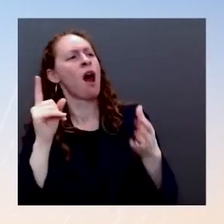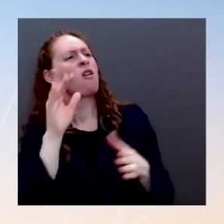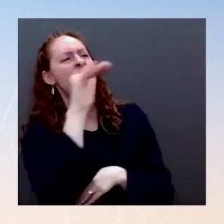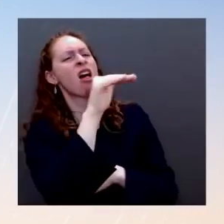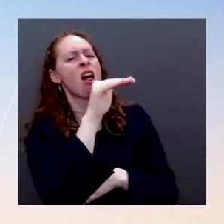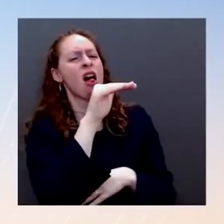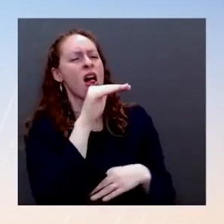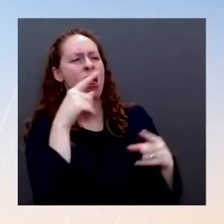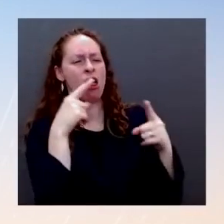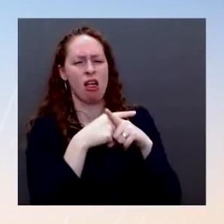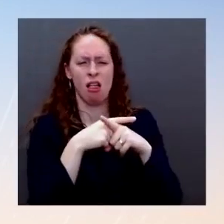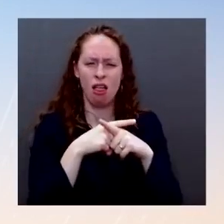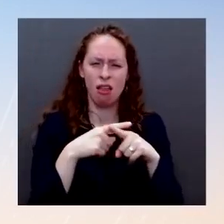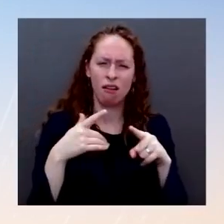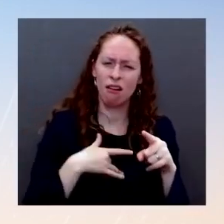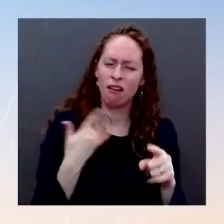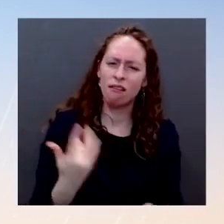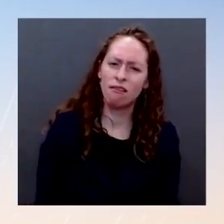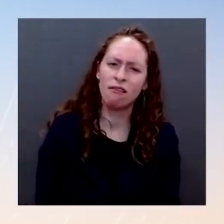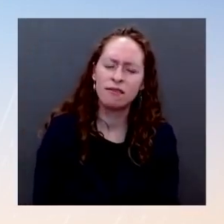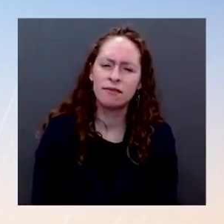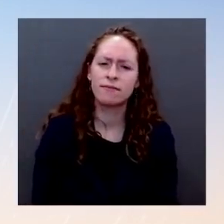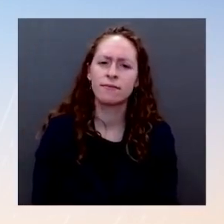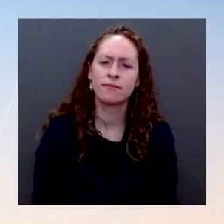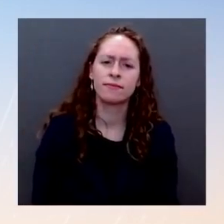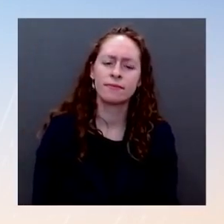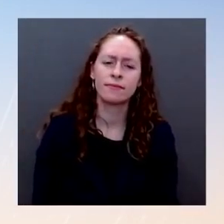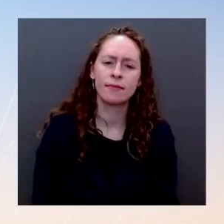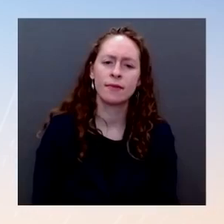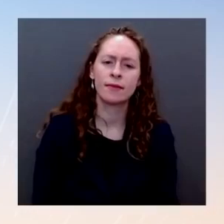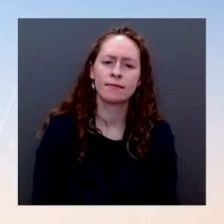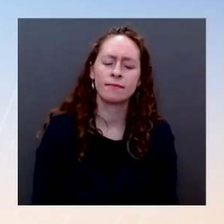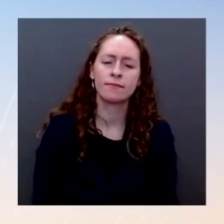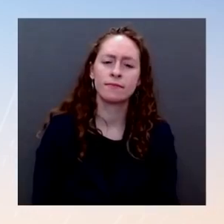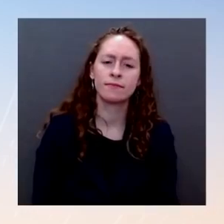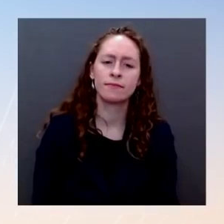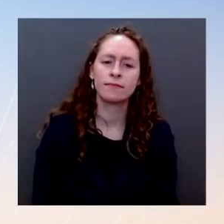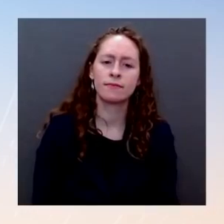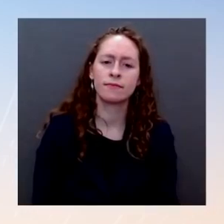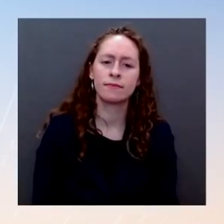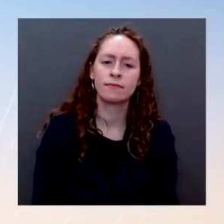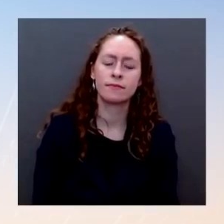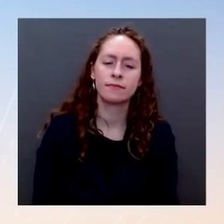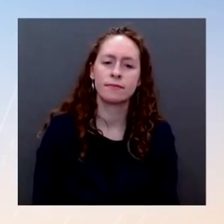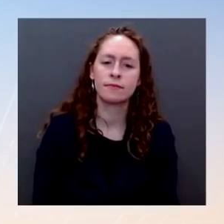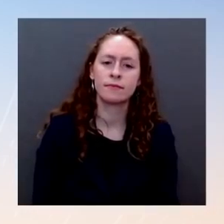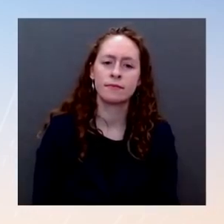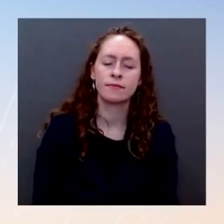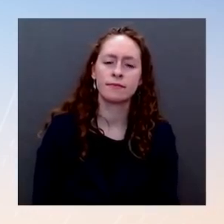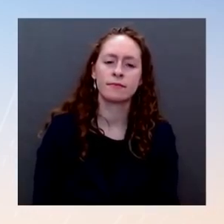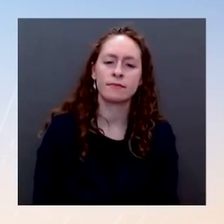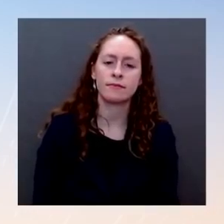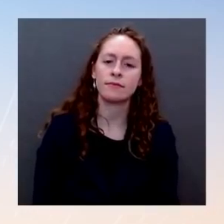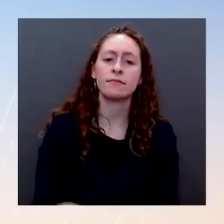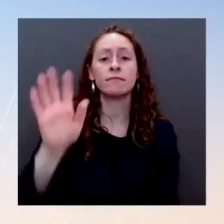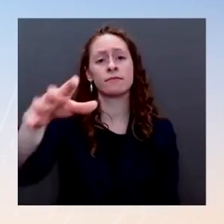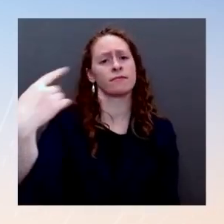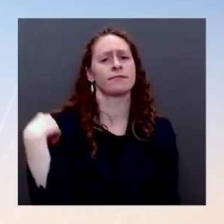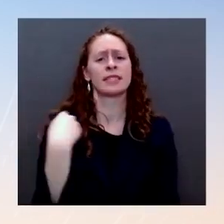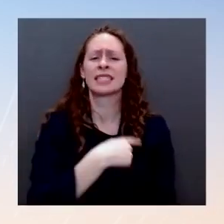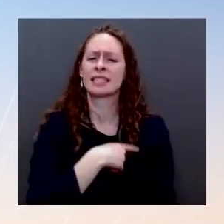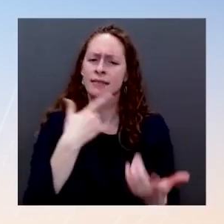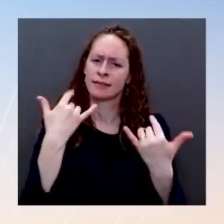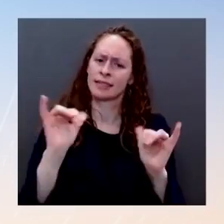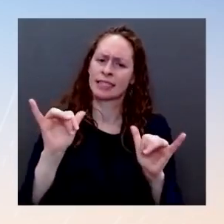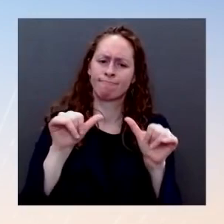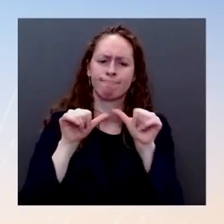we do appreciate the close coordination over the recent weeks with our partners, Saudi Arabia, UAE, and other OPEC Plus producers to help address price pressures. We